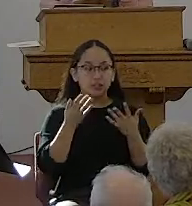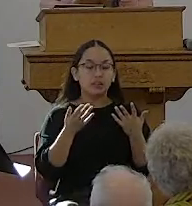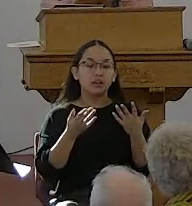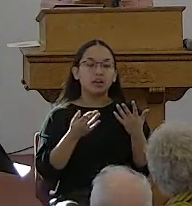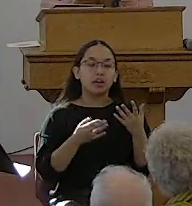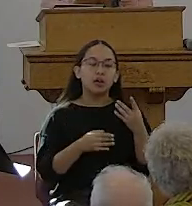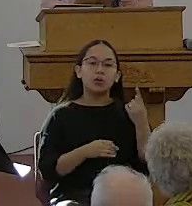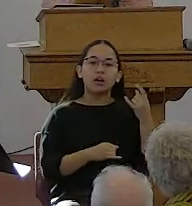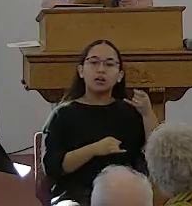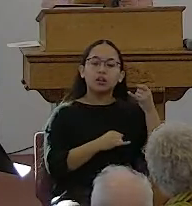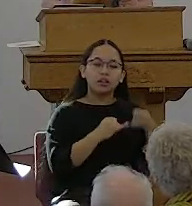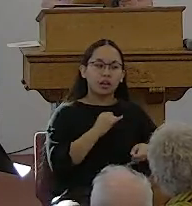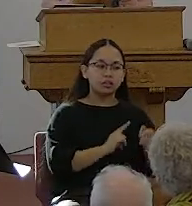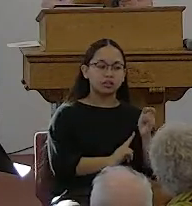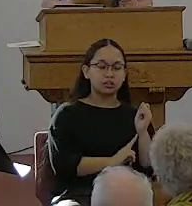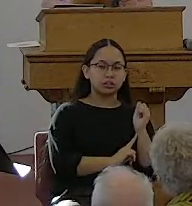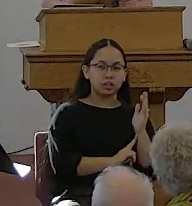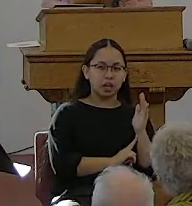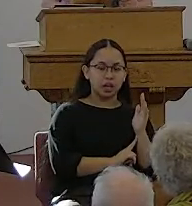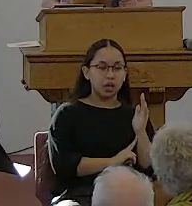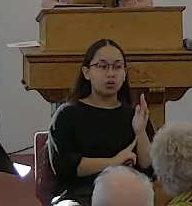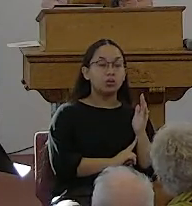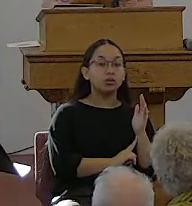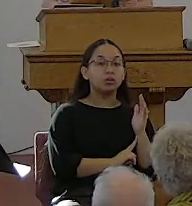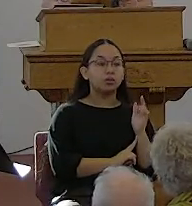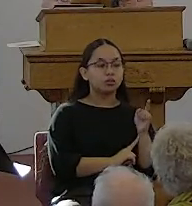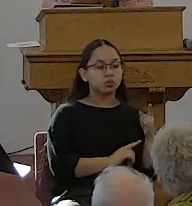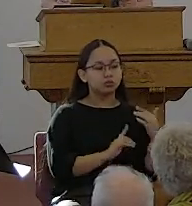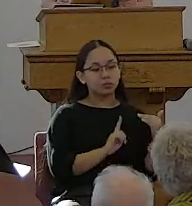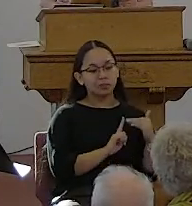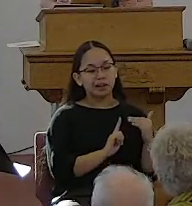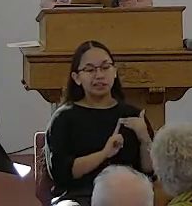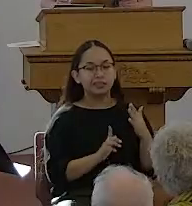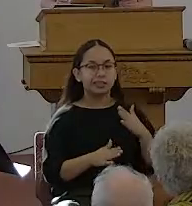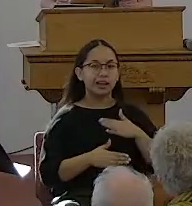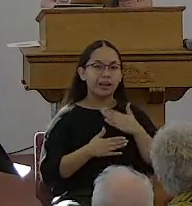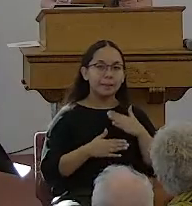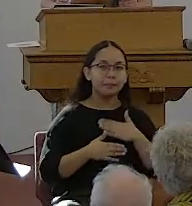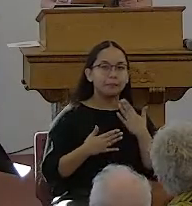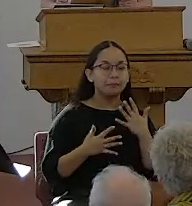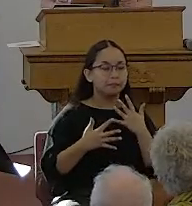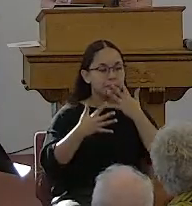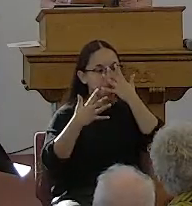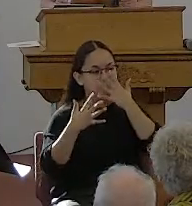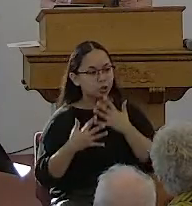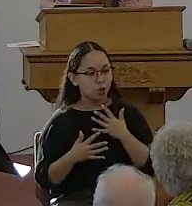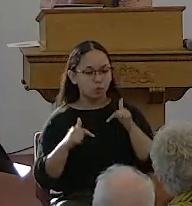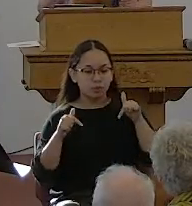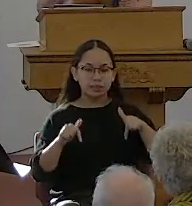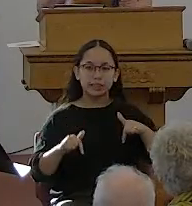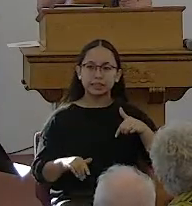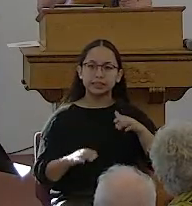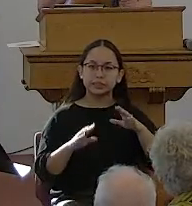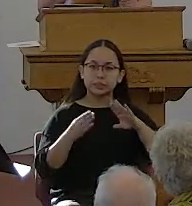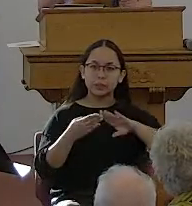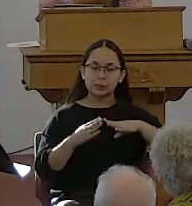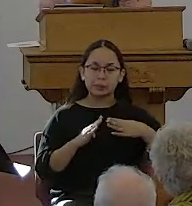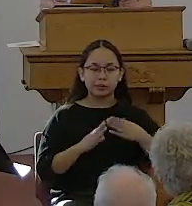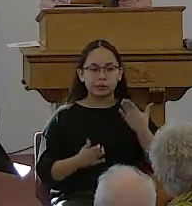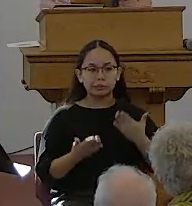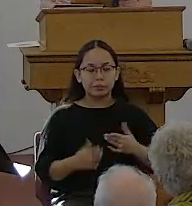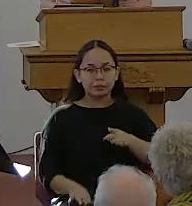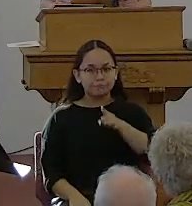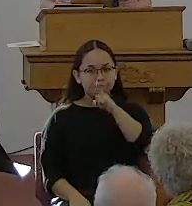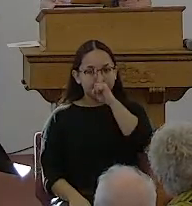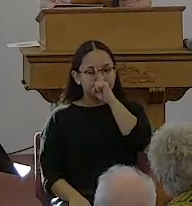final candle to remind us of the joys and sorrows carried in this community, which remain unspoken in